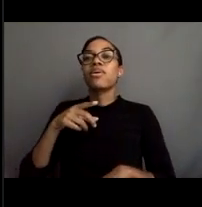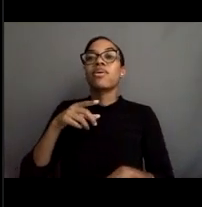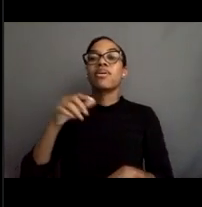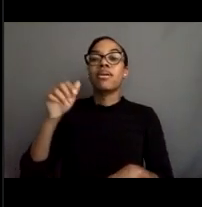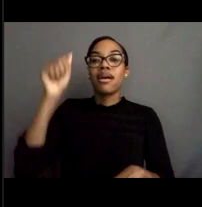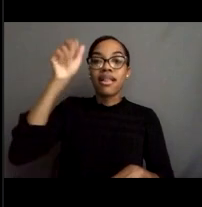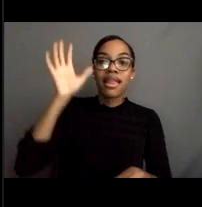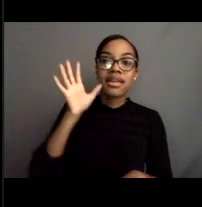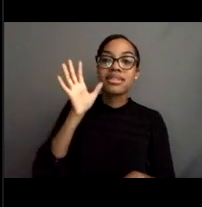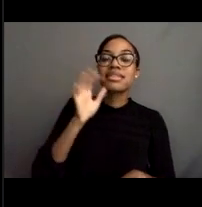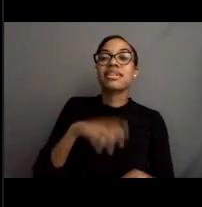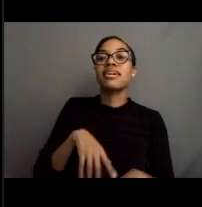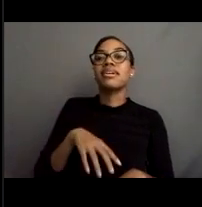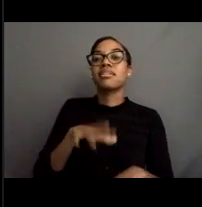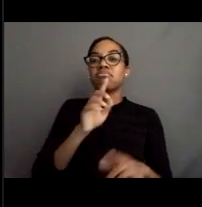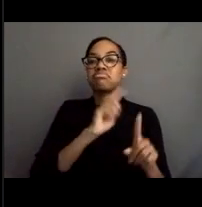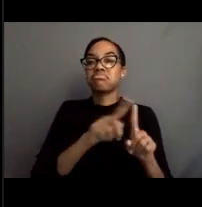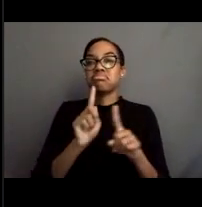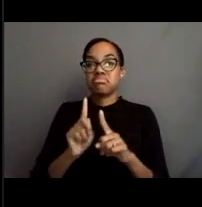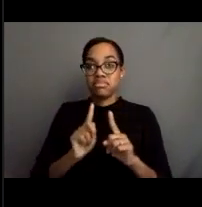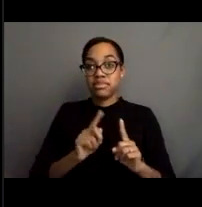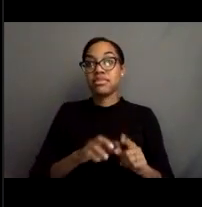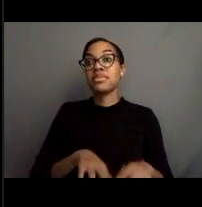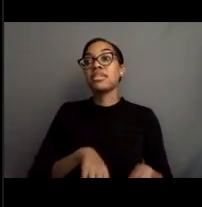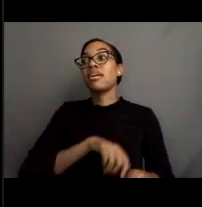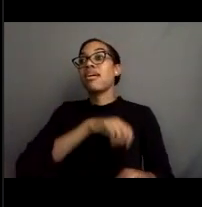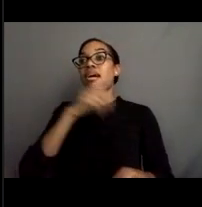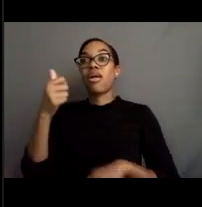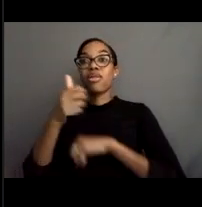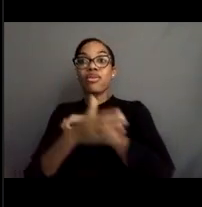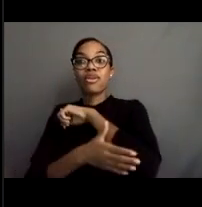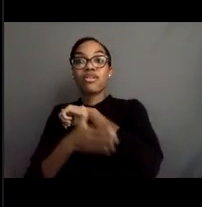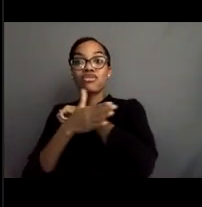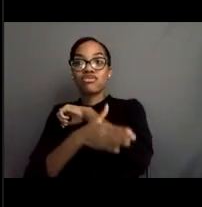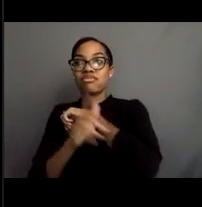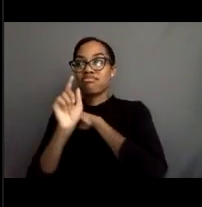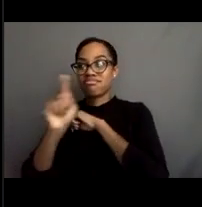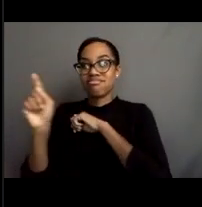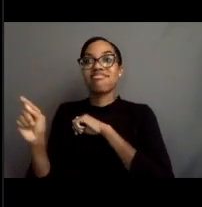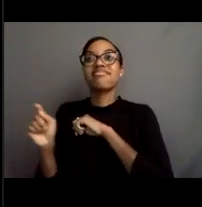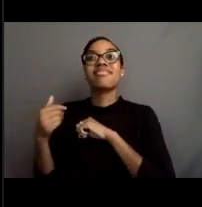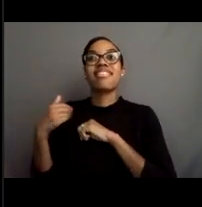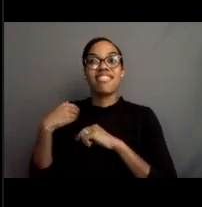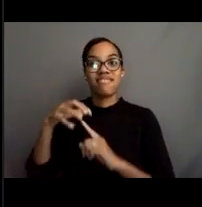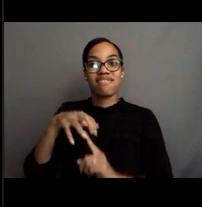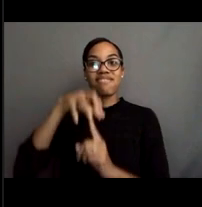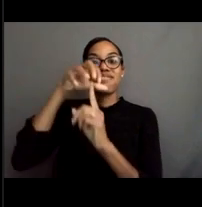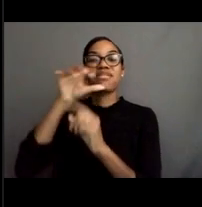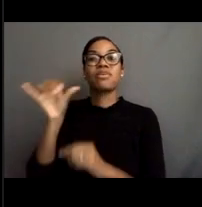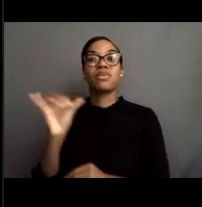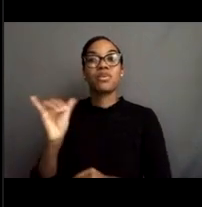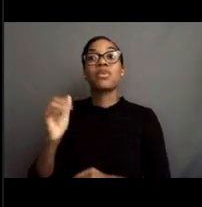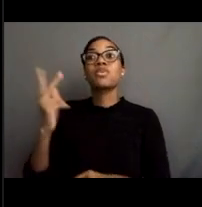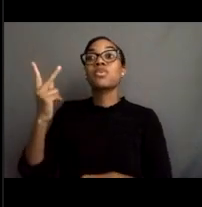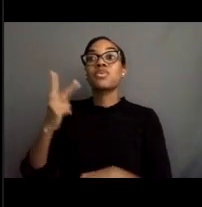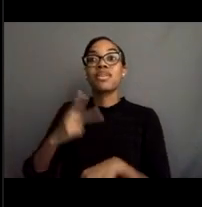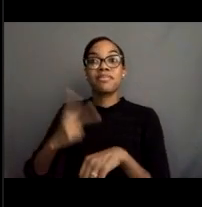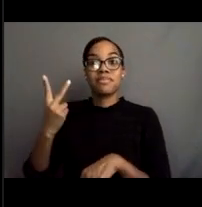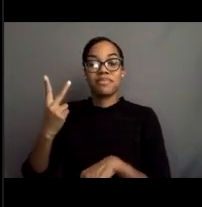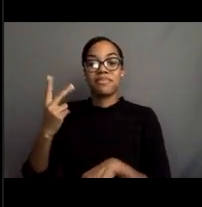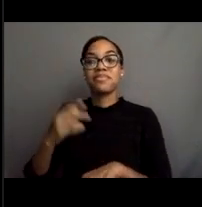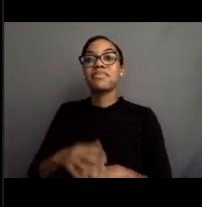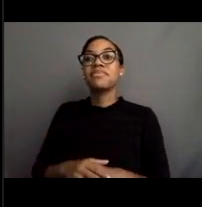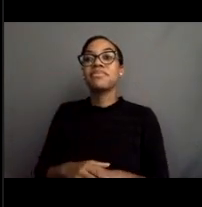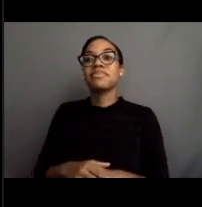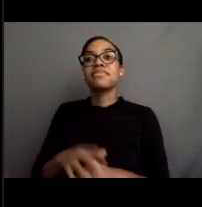92. But we're not the only ones. There are over 900 weather balloons launched worldwide twice a day. And so everywhere